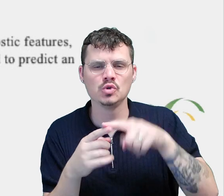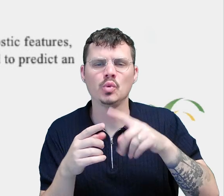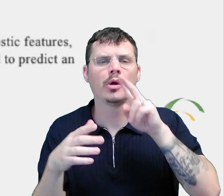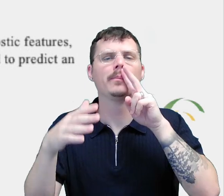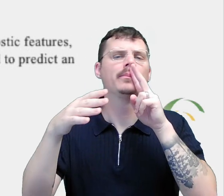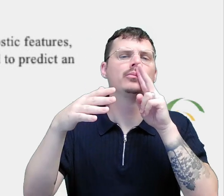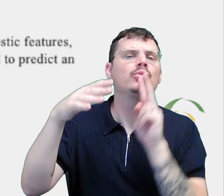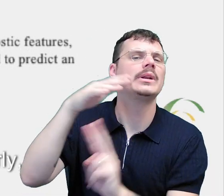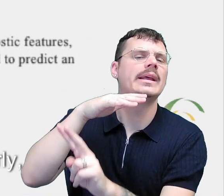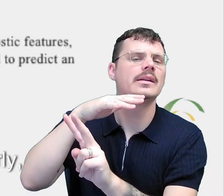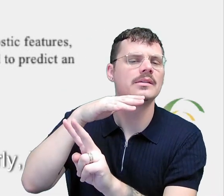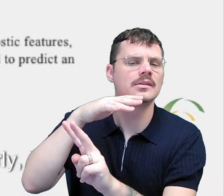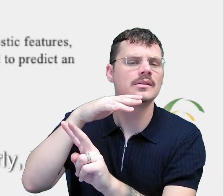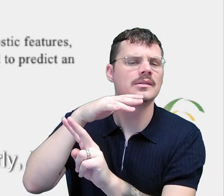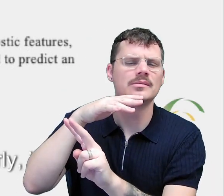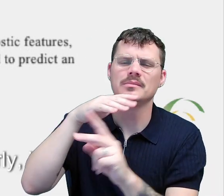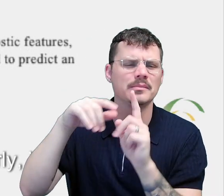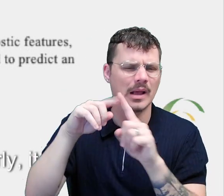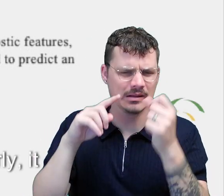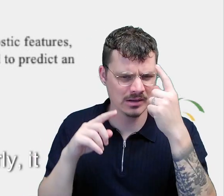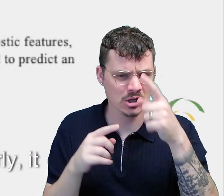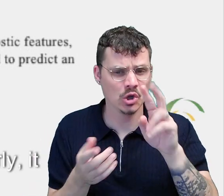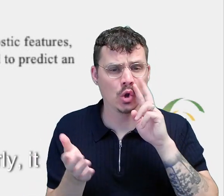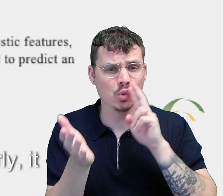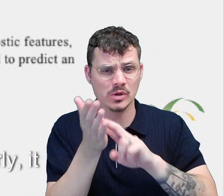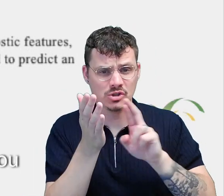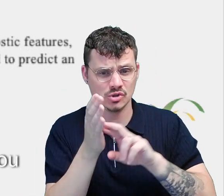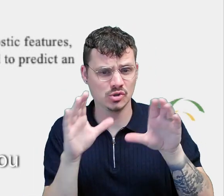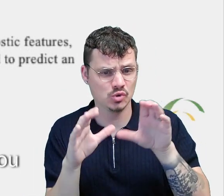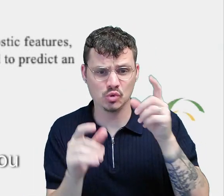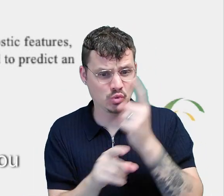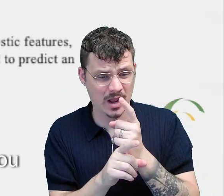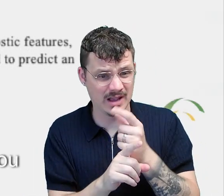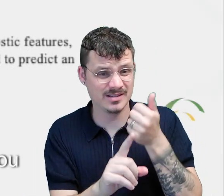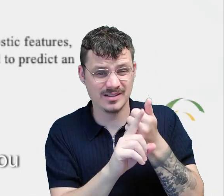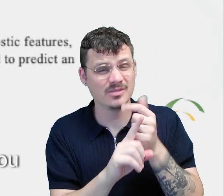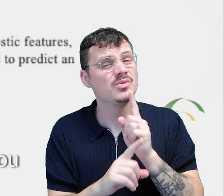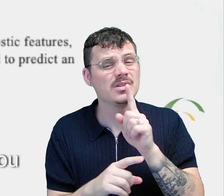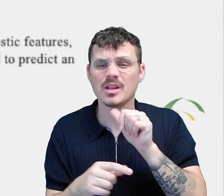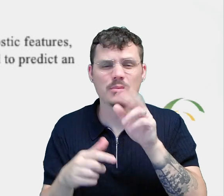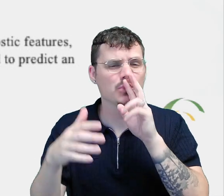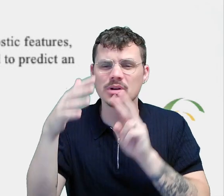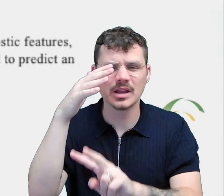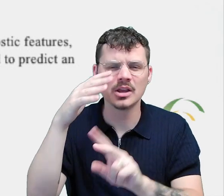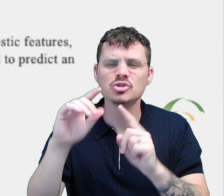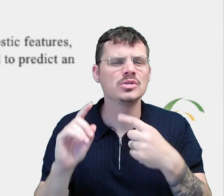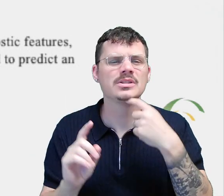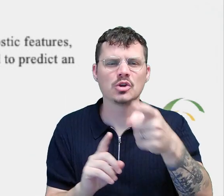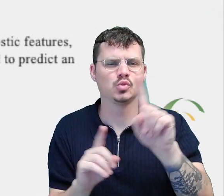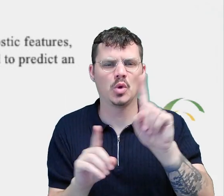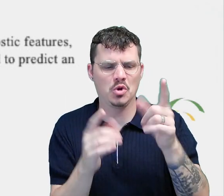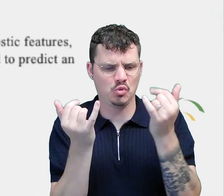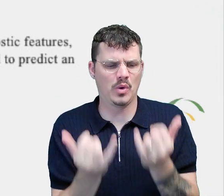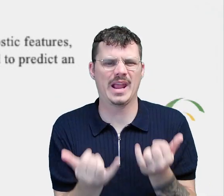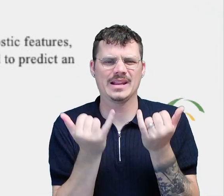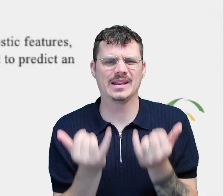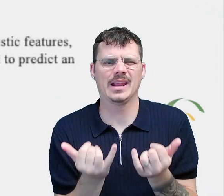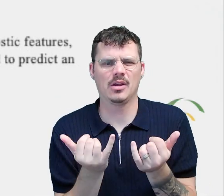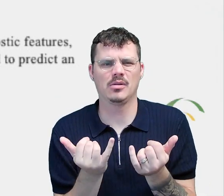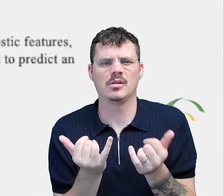things, but when the research is done properly, it doesn't predict anything. It just tells you where you are in a point in time.